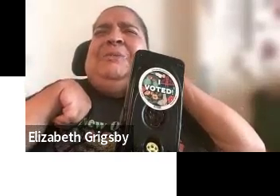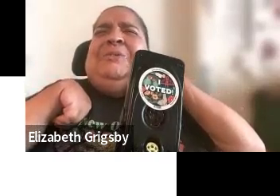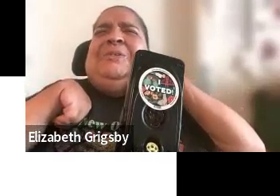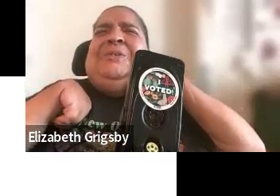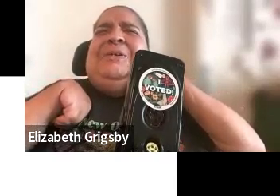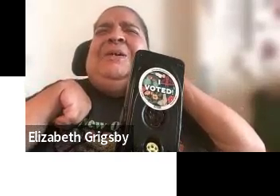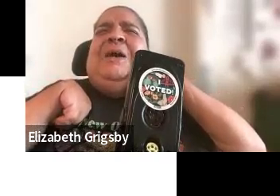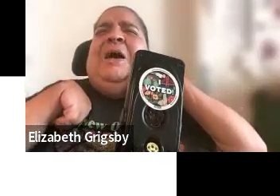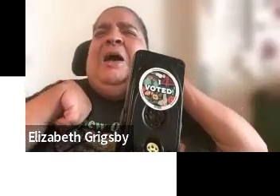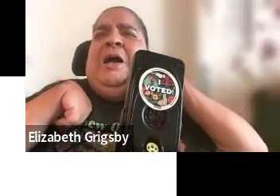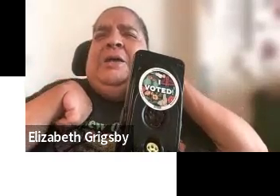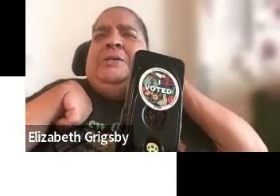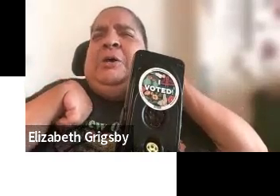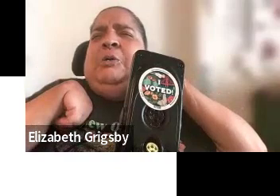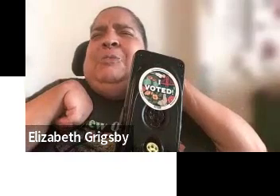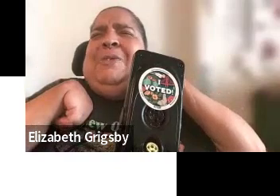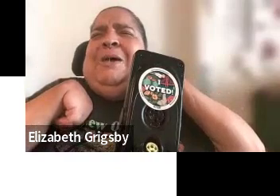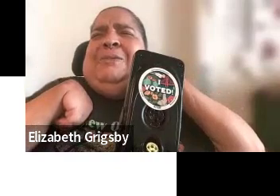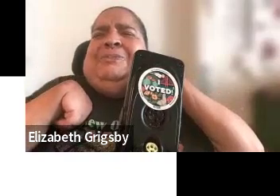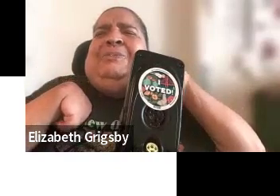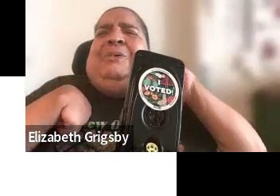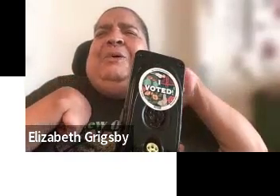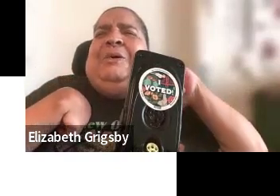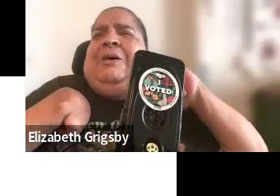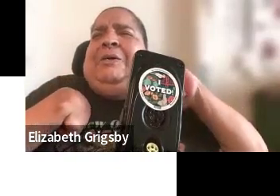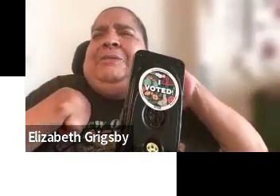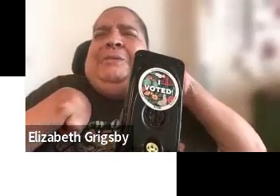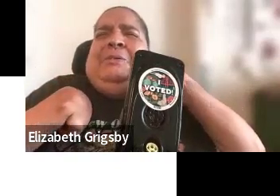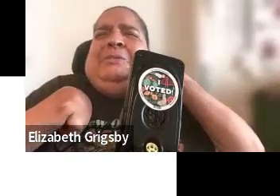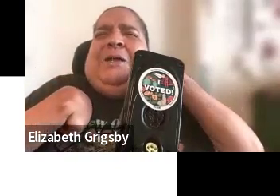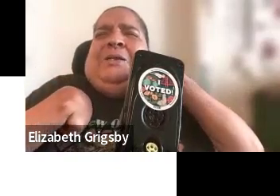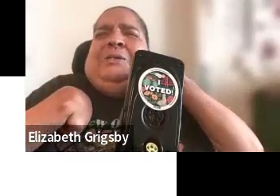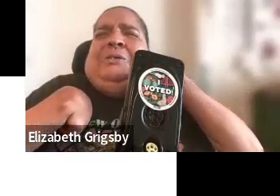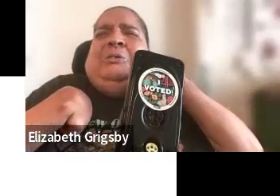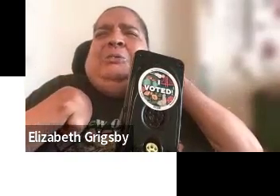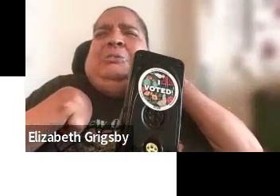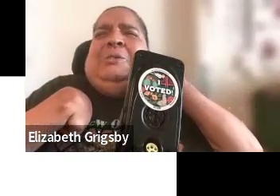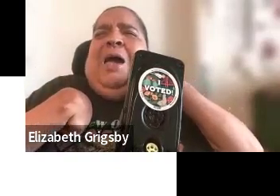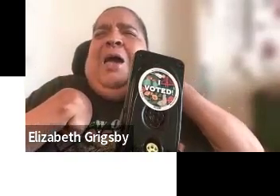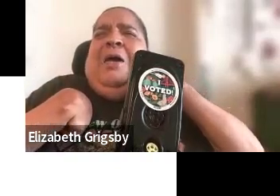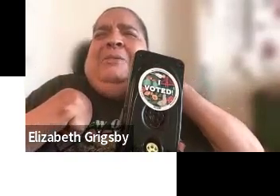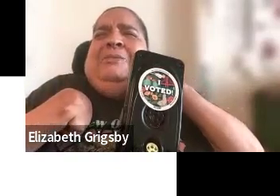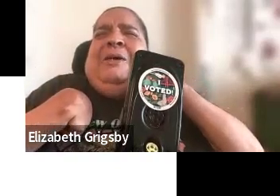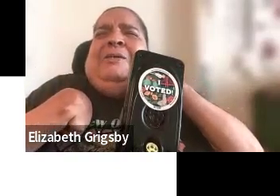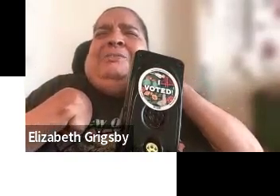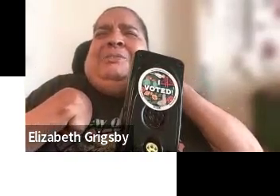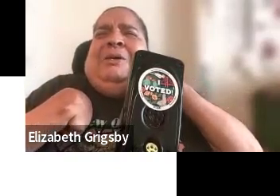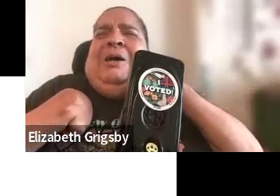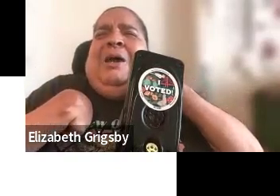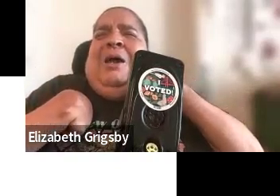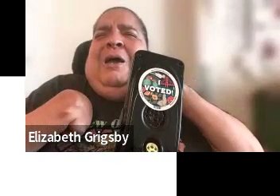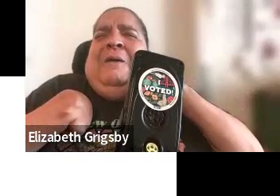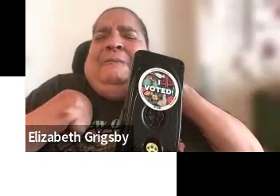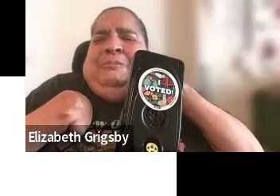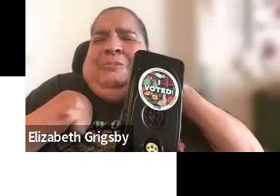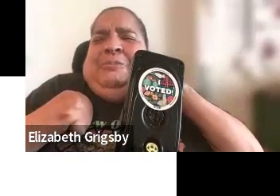disability community know that they're not alone. That